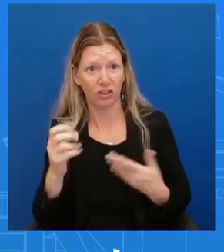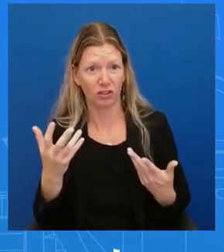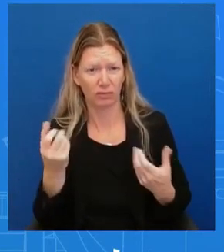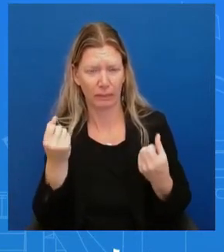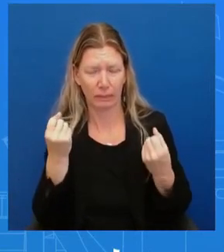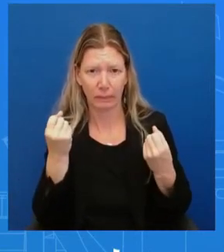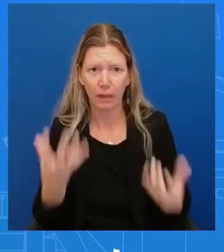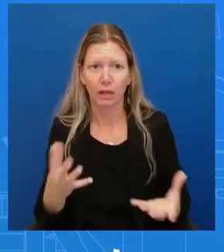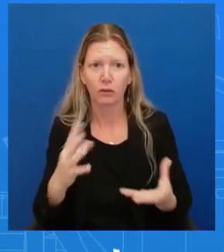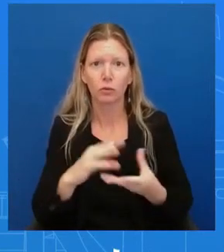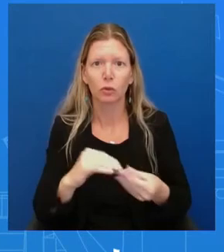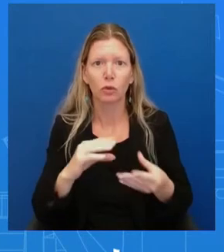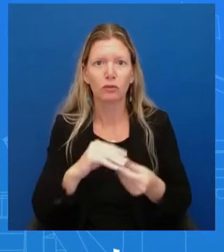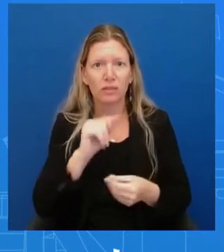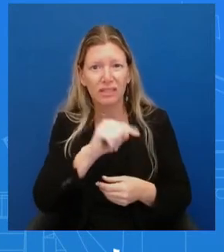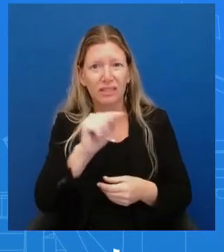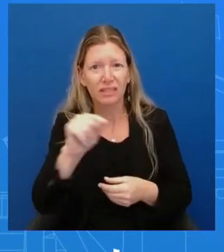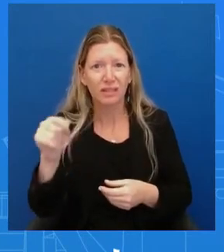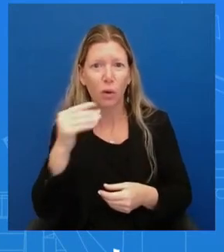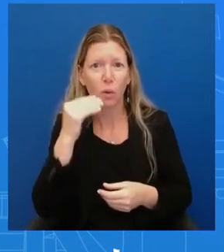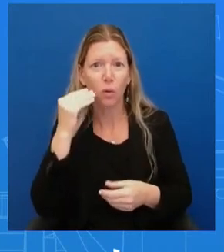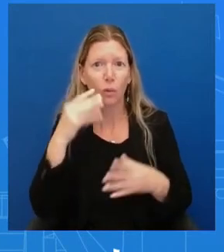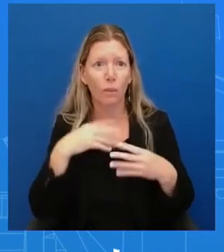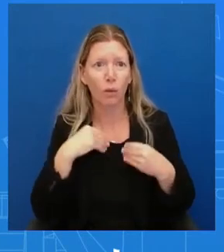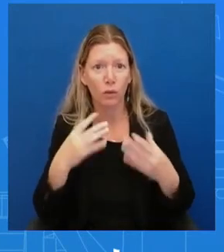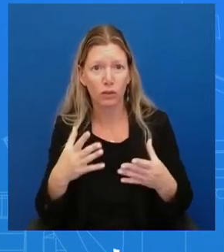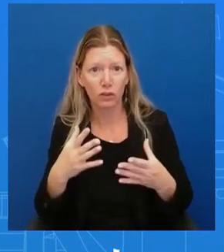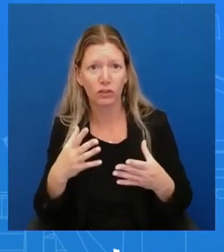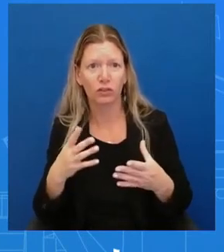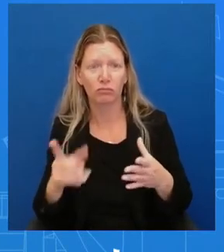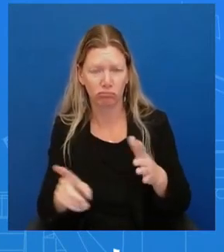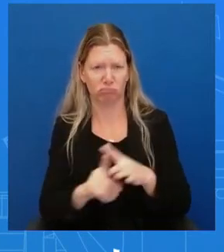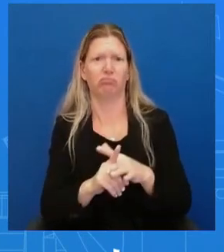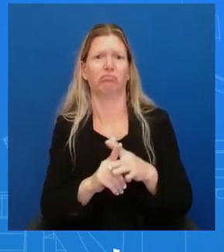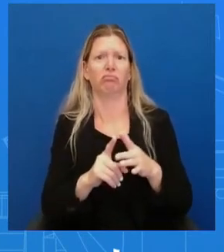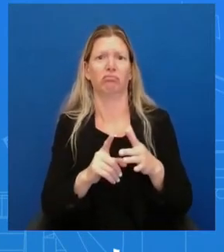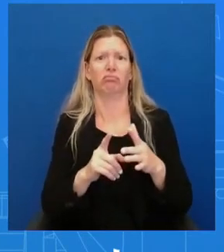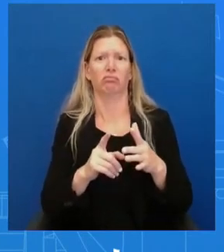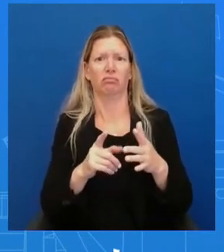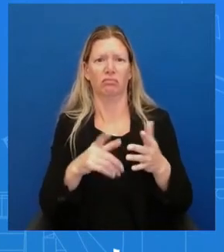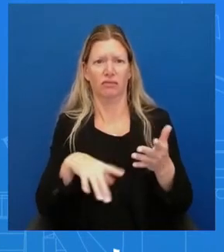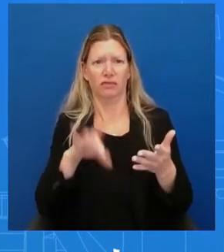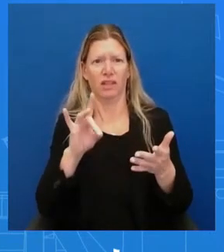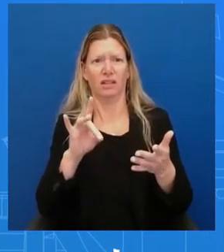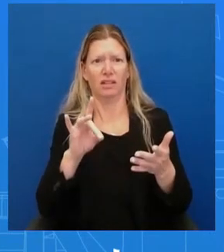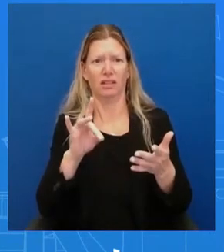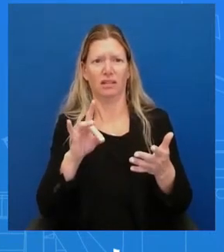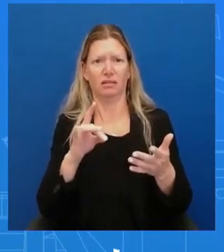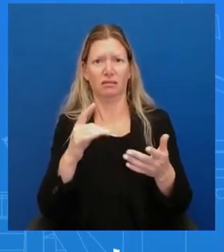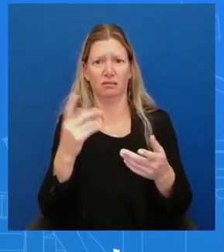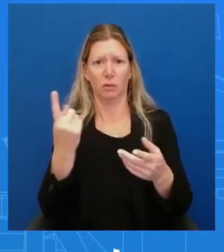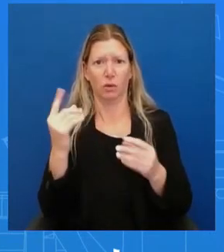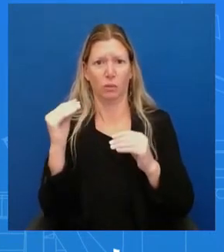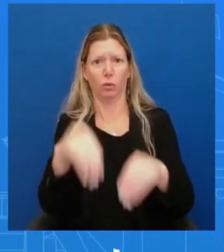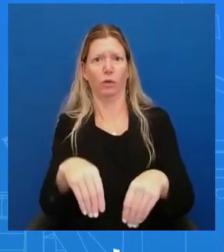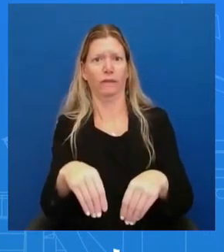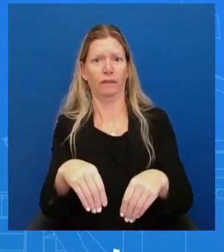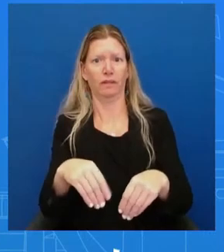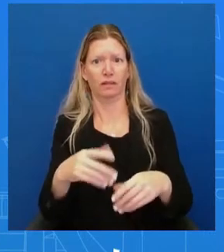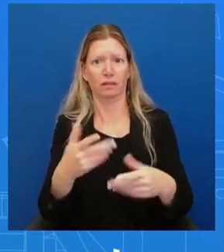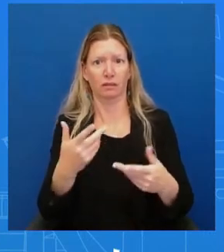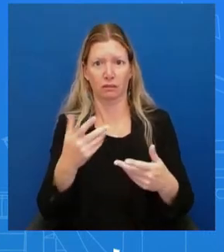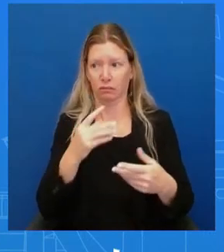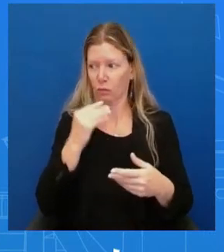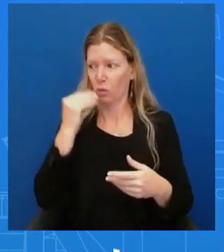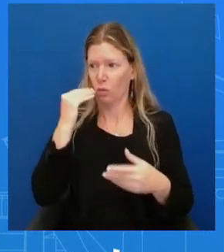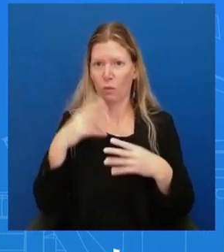squatter has moved in, and the homeowner has no rights. Does President Biden think that is right? So if my understanding is that this is